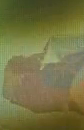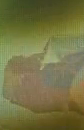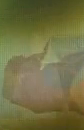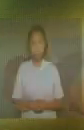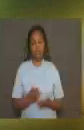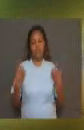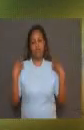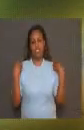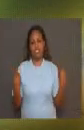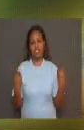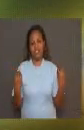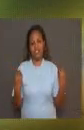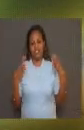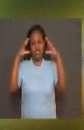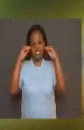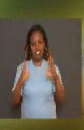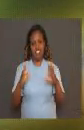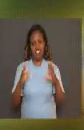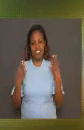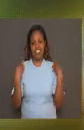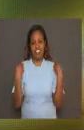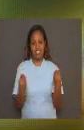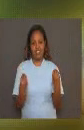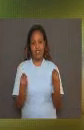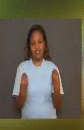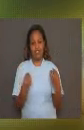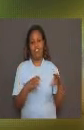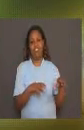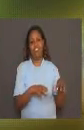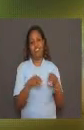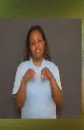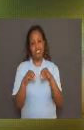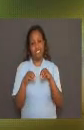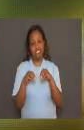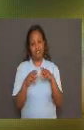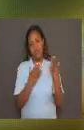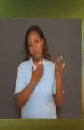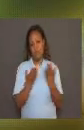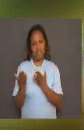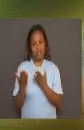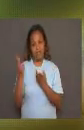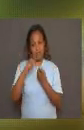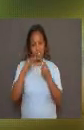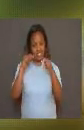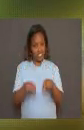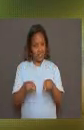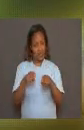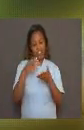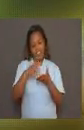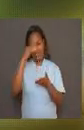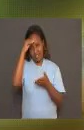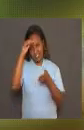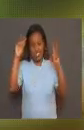Hello, teacher. Hello, students. Welcome to today's lesson